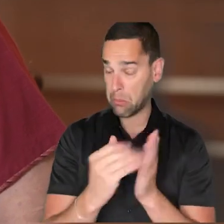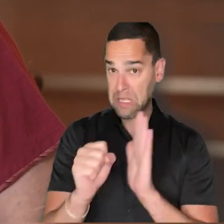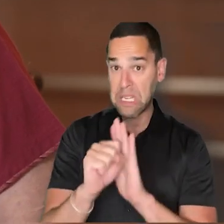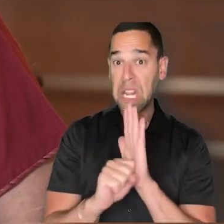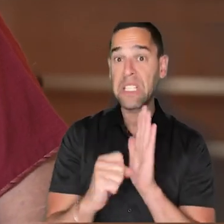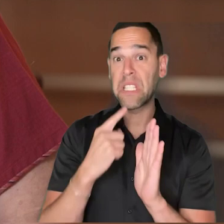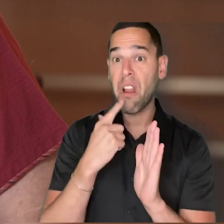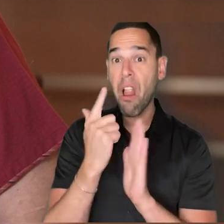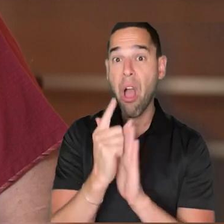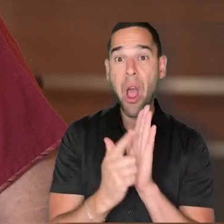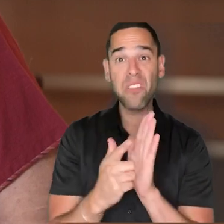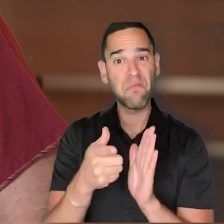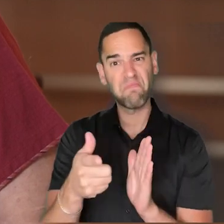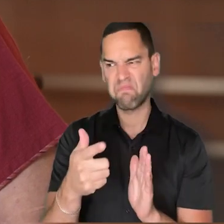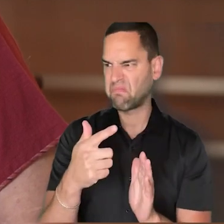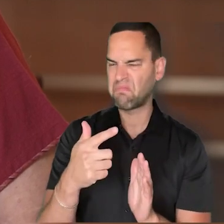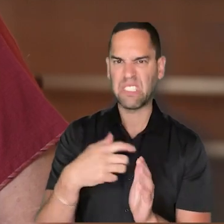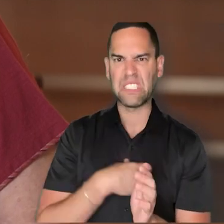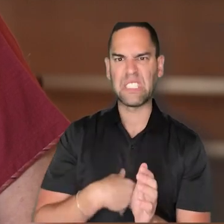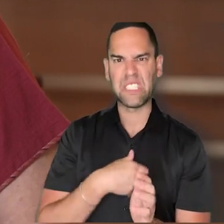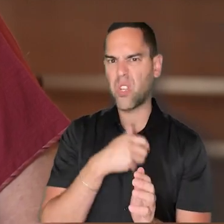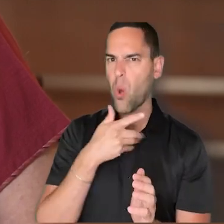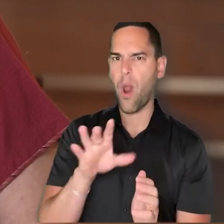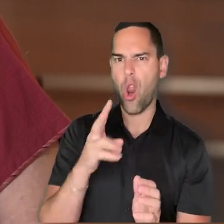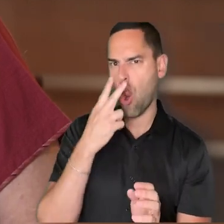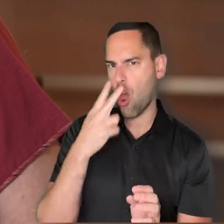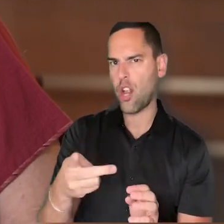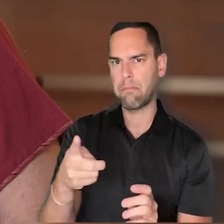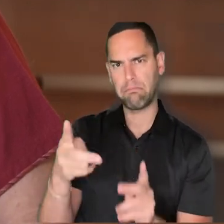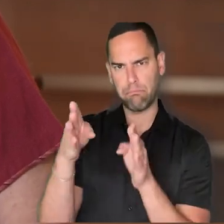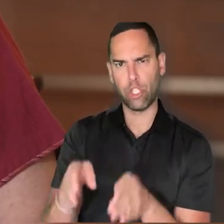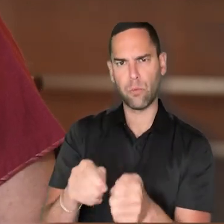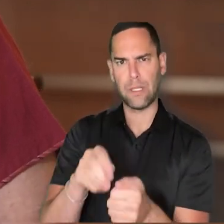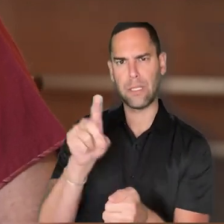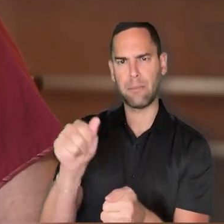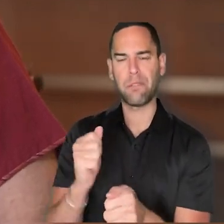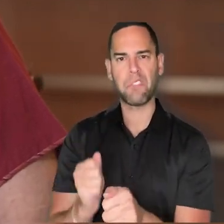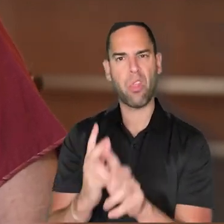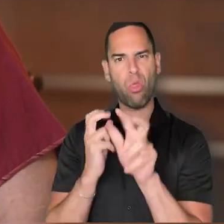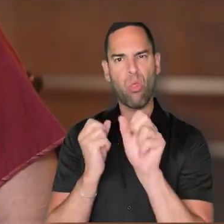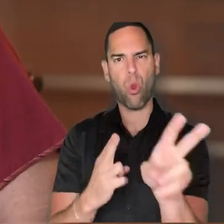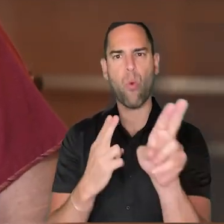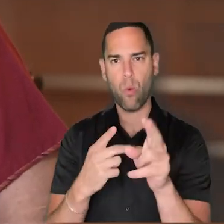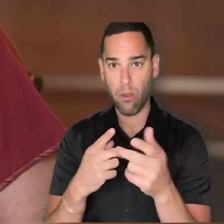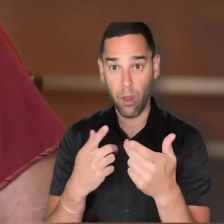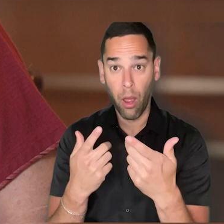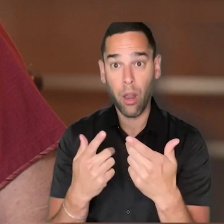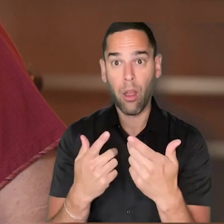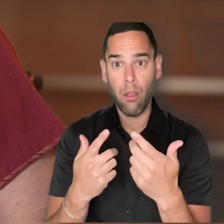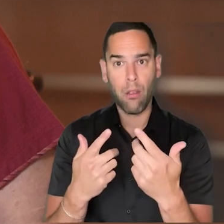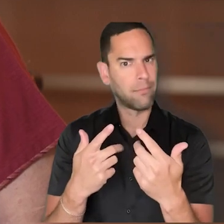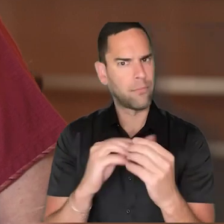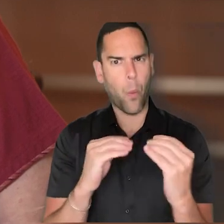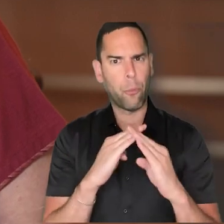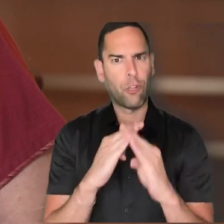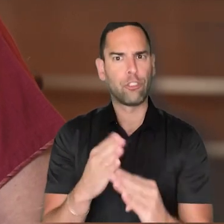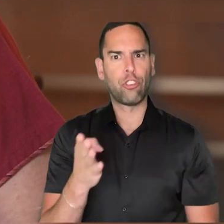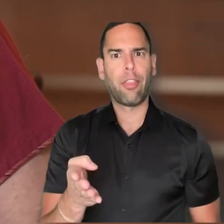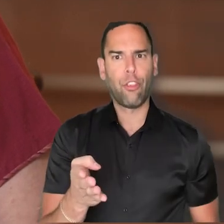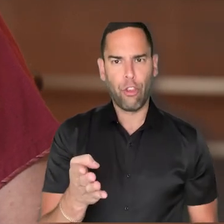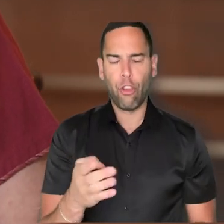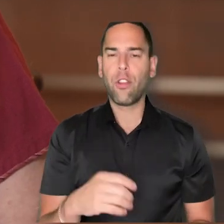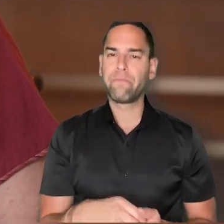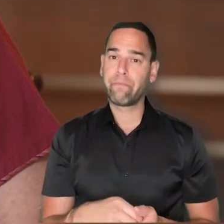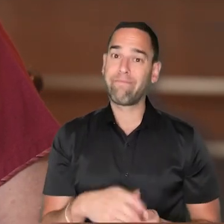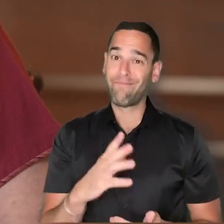you couldn't throw somebody out because they were disgusting and displeasing to look at. So it's been a momentum, and the work that had to go